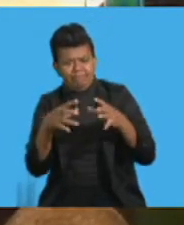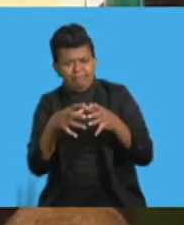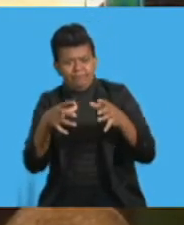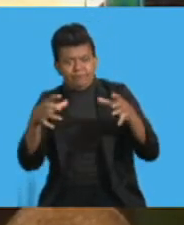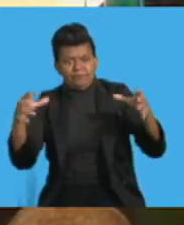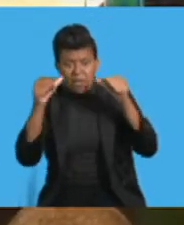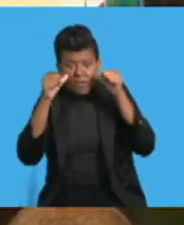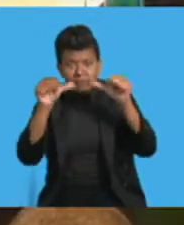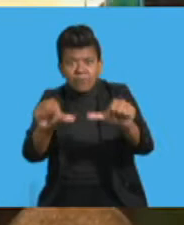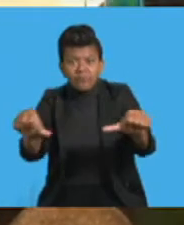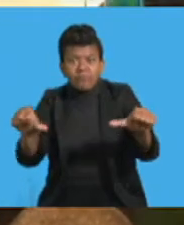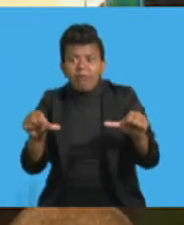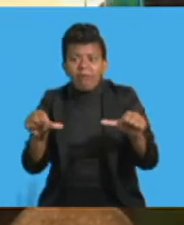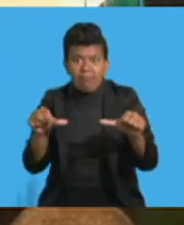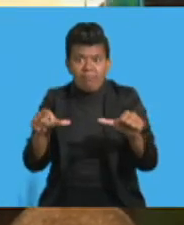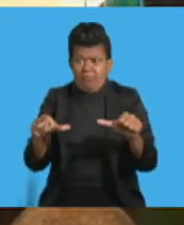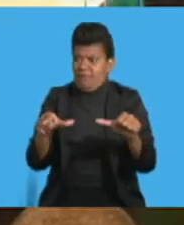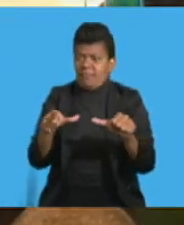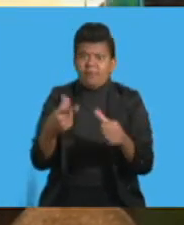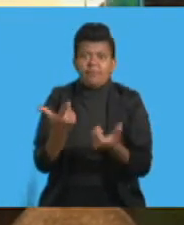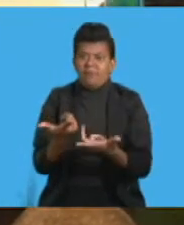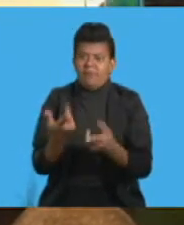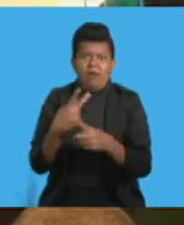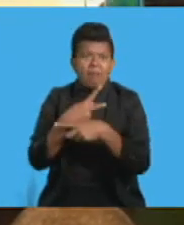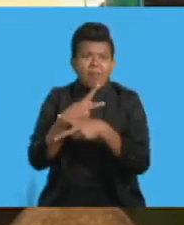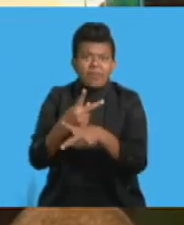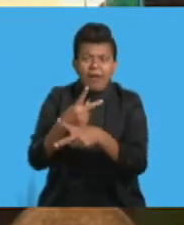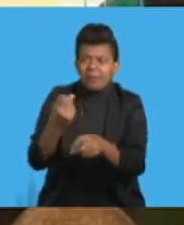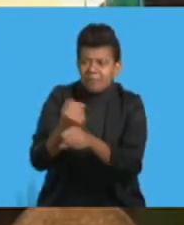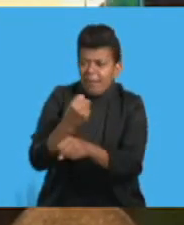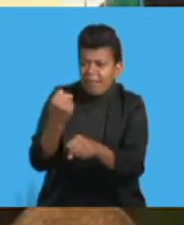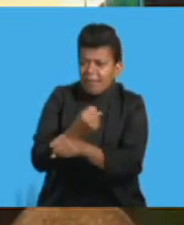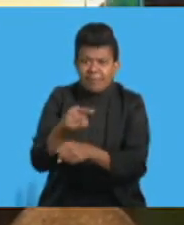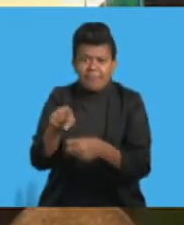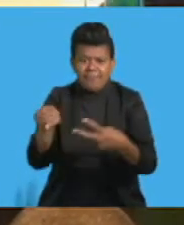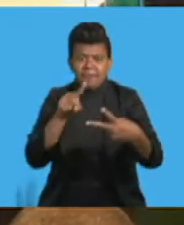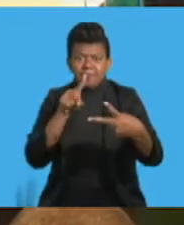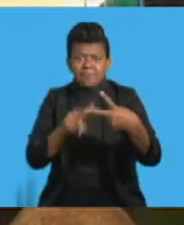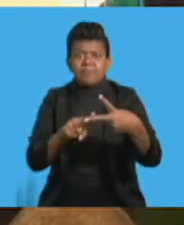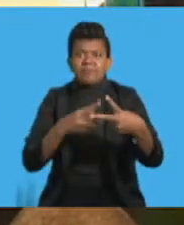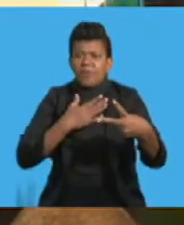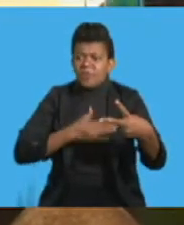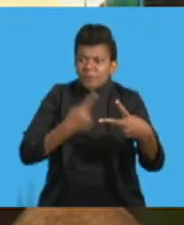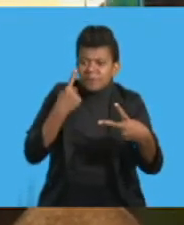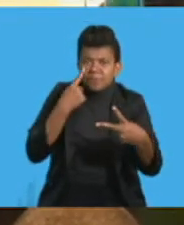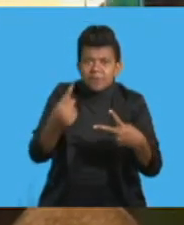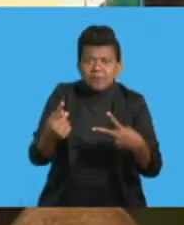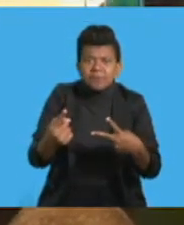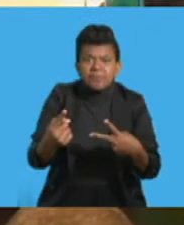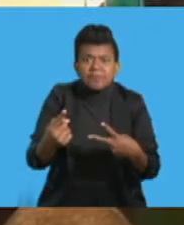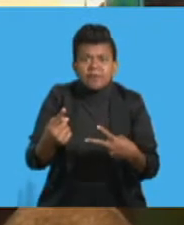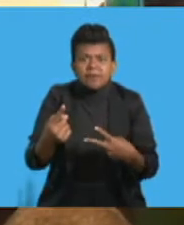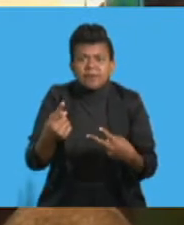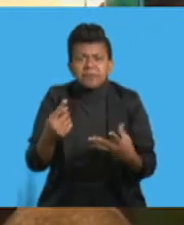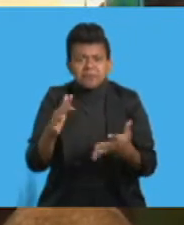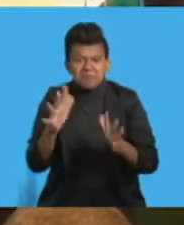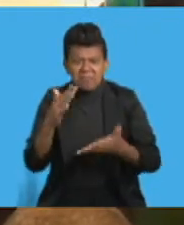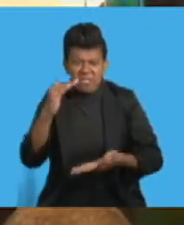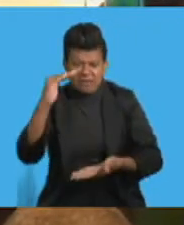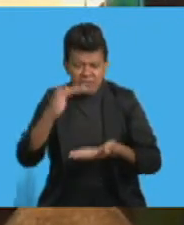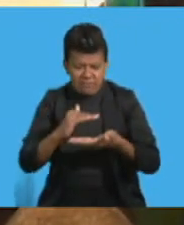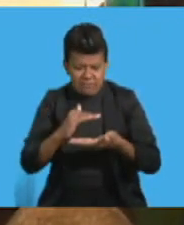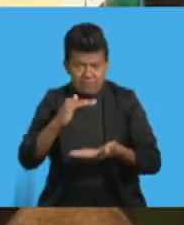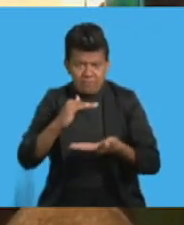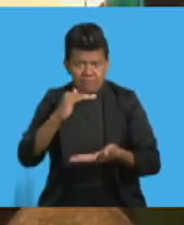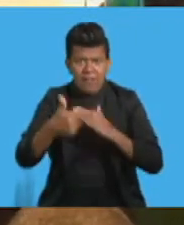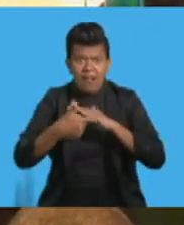So that's one way of improving the livelihood. Number two is to see if at least minimum they could maintain the level of production.